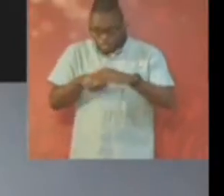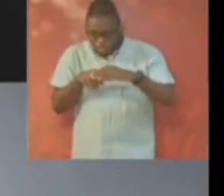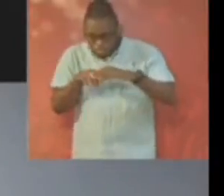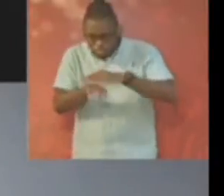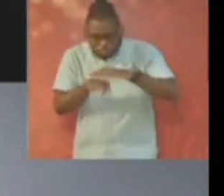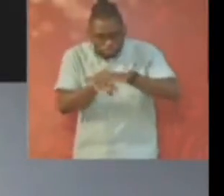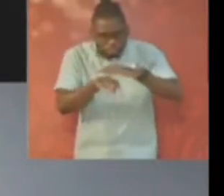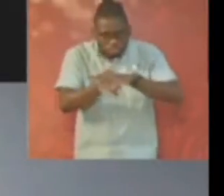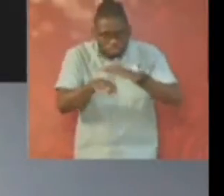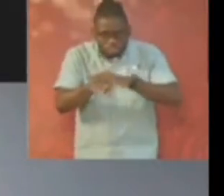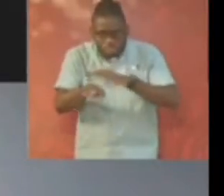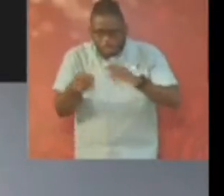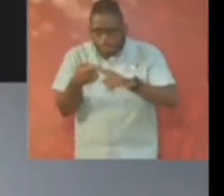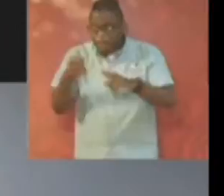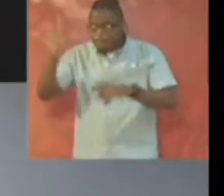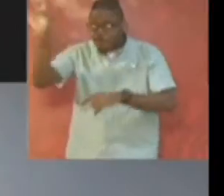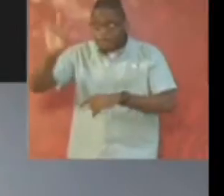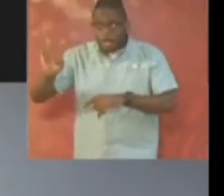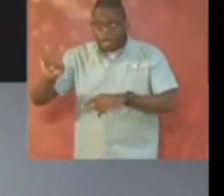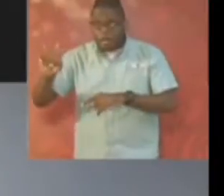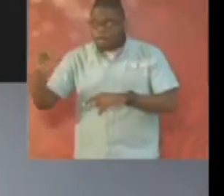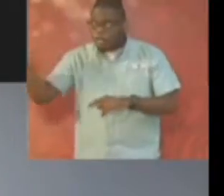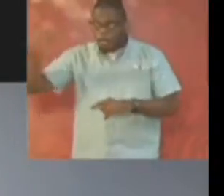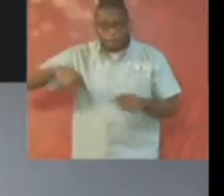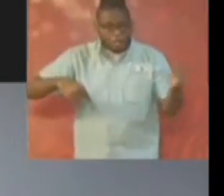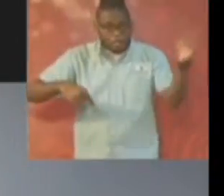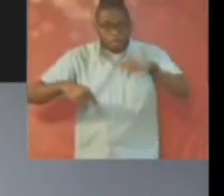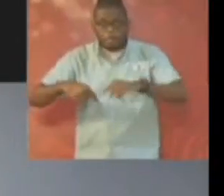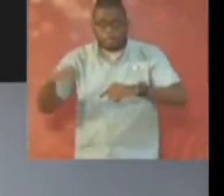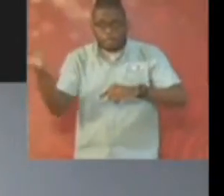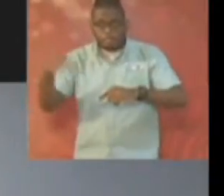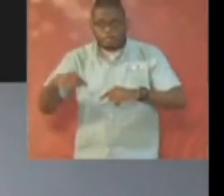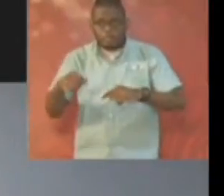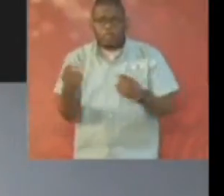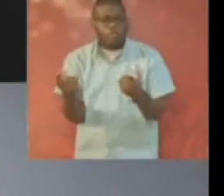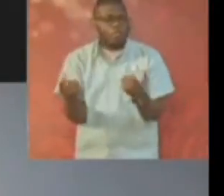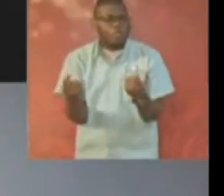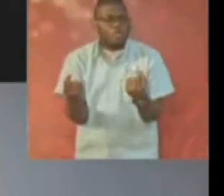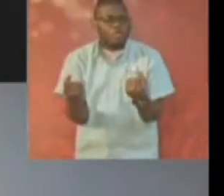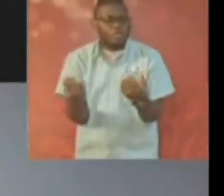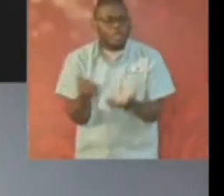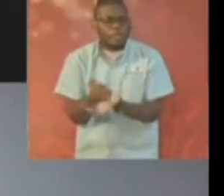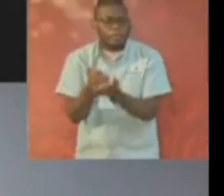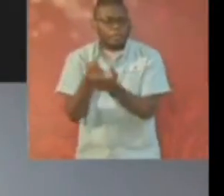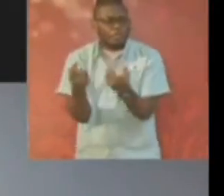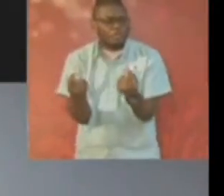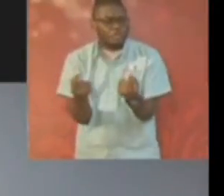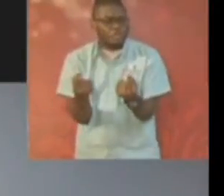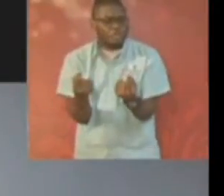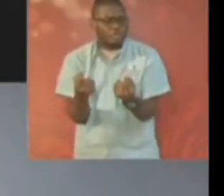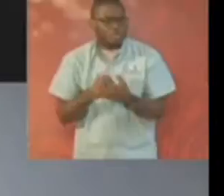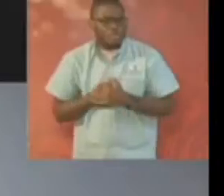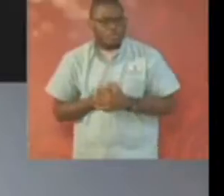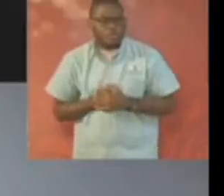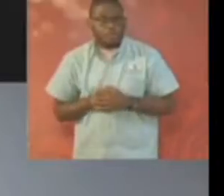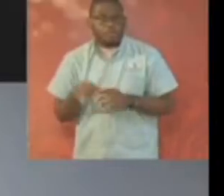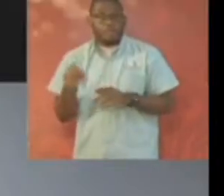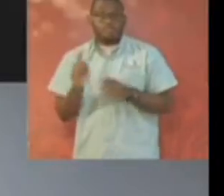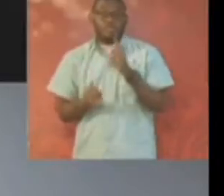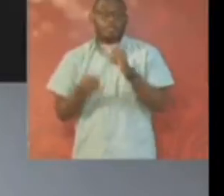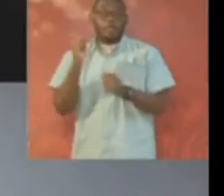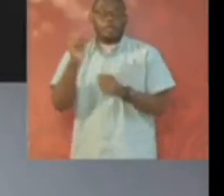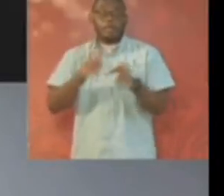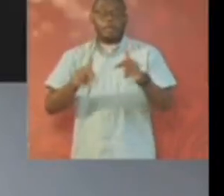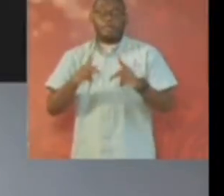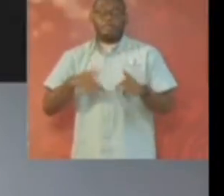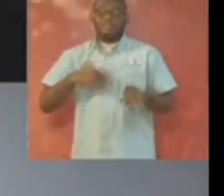tell to our TNT nationals to kind of put them at ease? Because they may be thinking that because we have that growing immigrant population, this system might be a